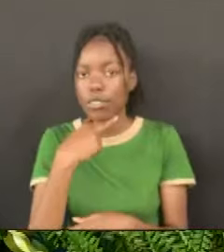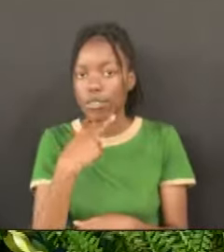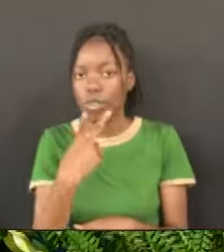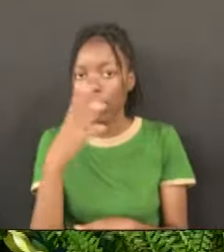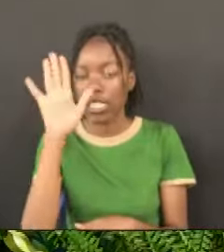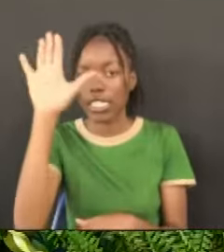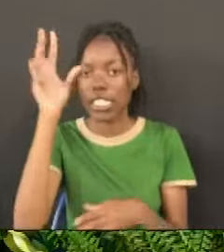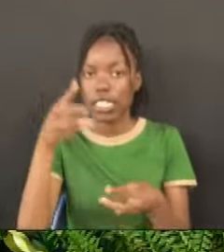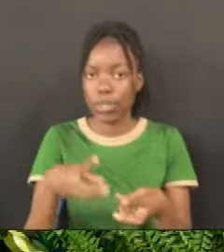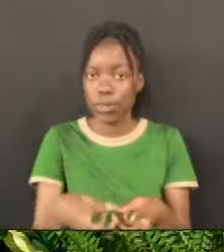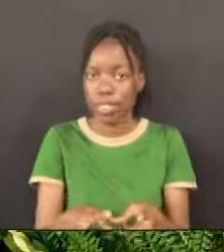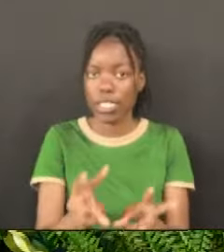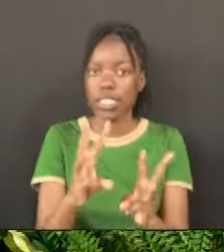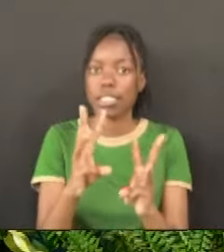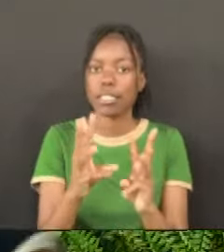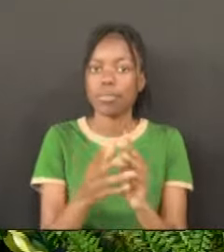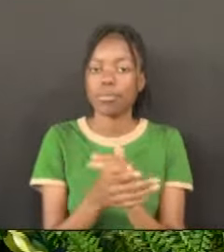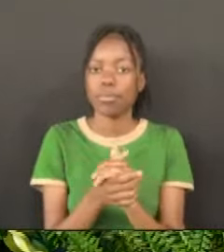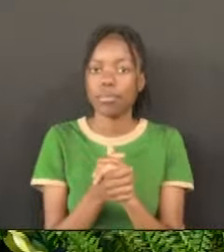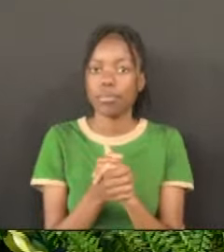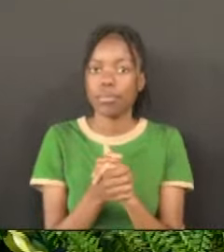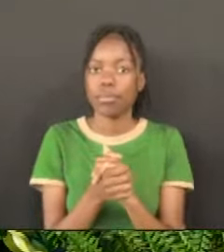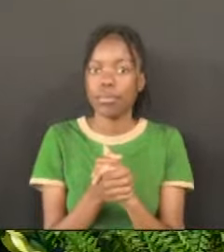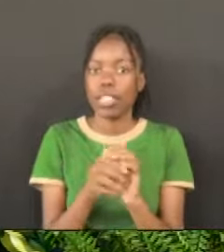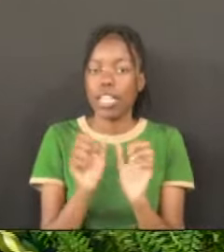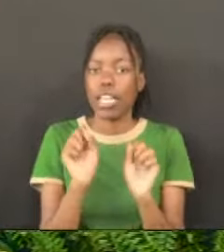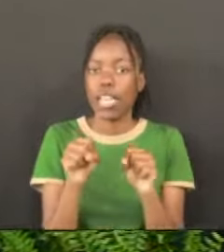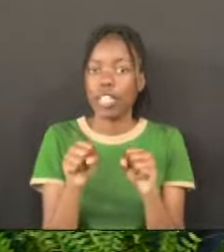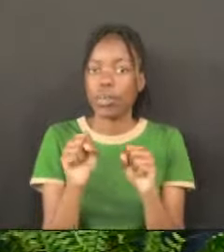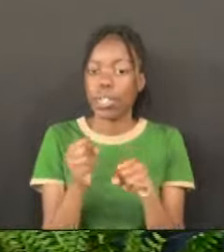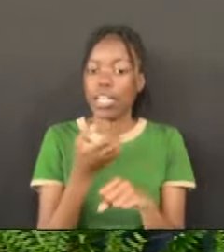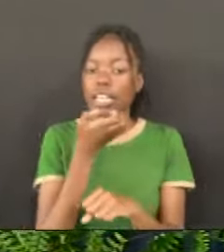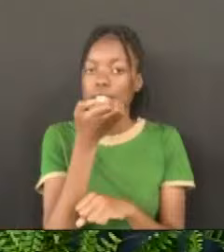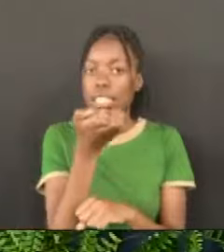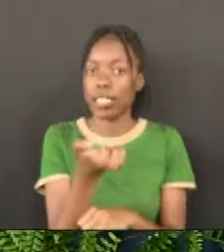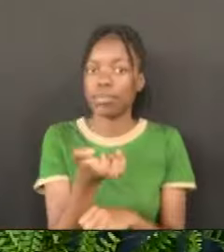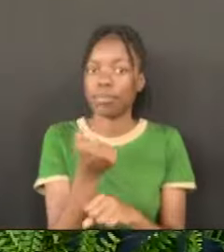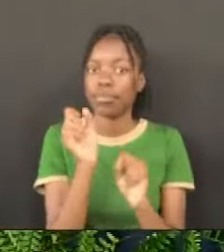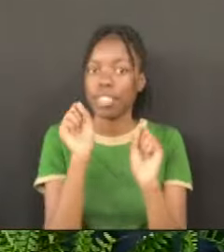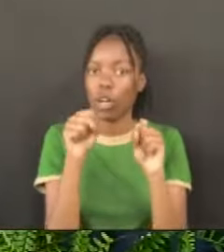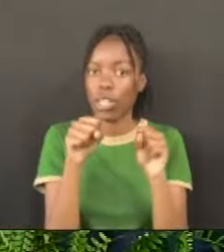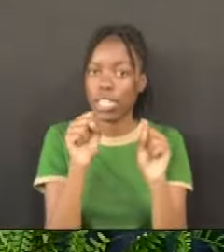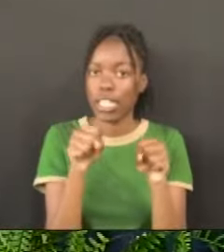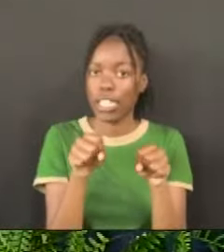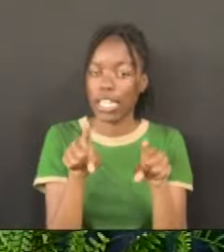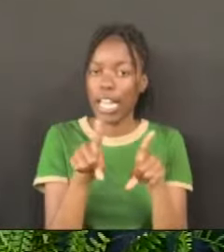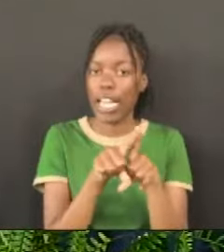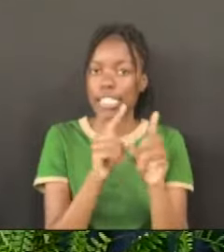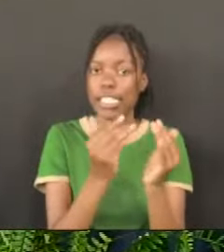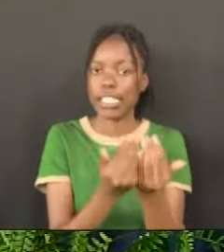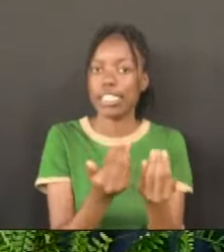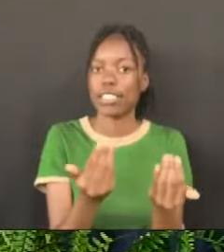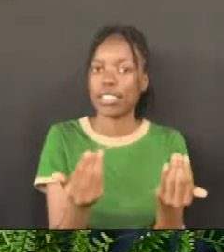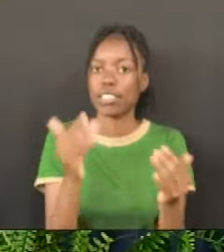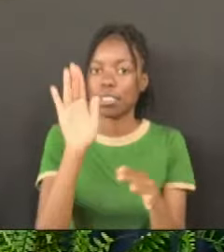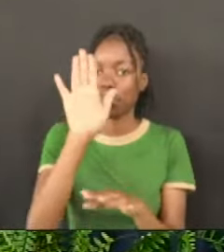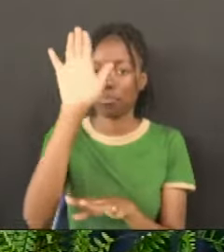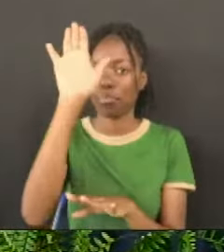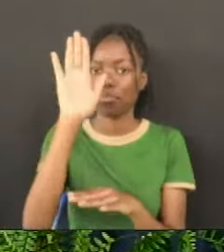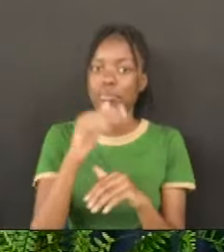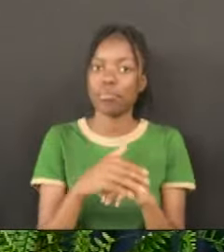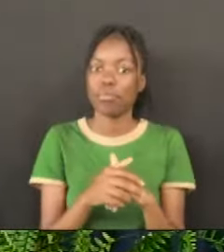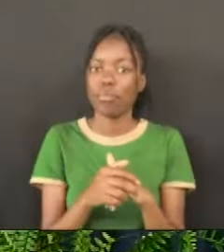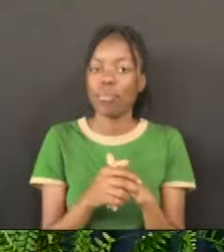ways, and we can respond accordingly as his children. And